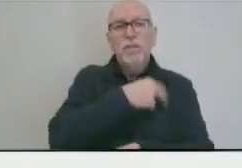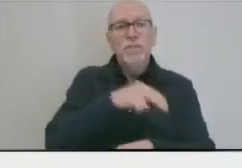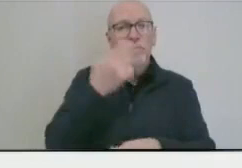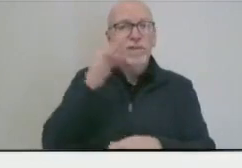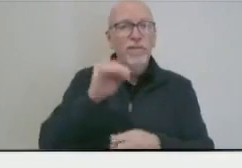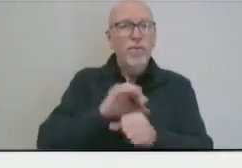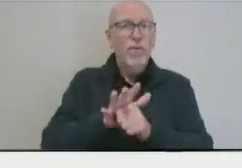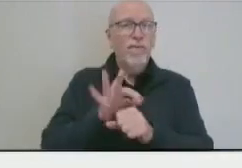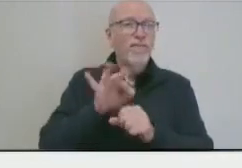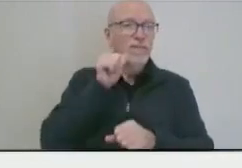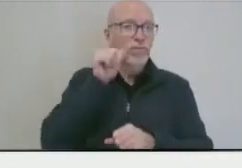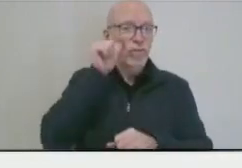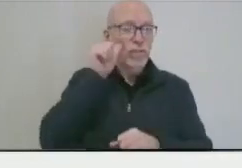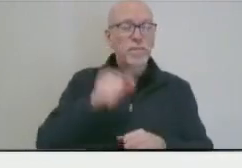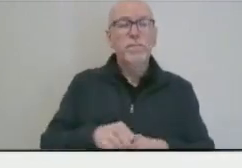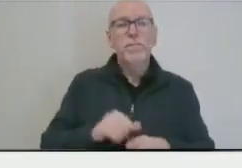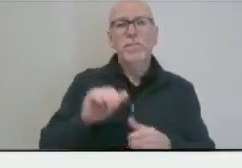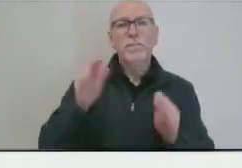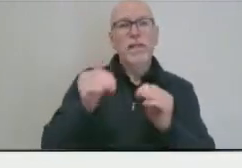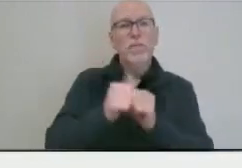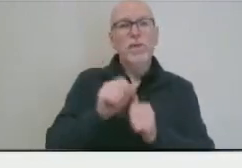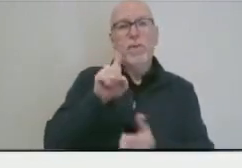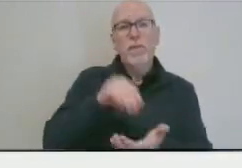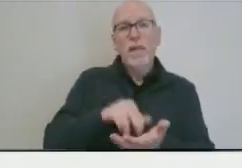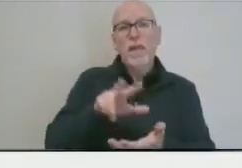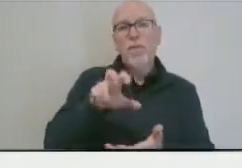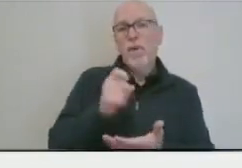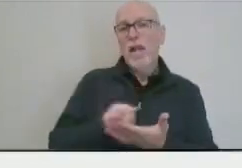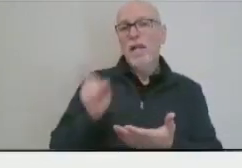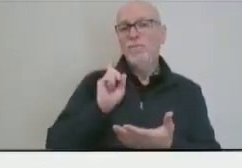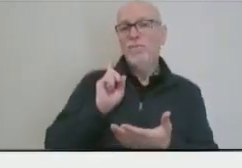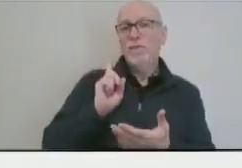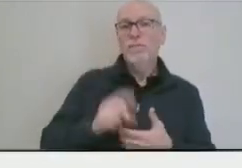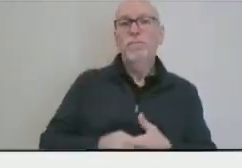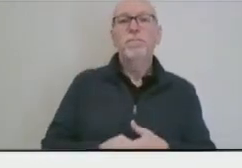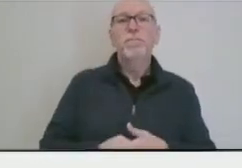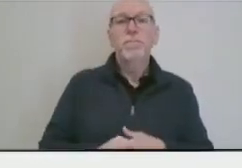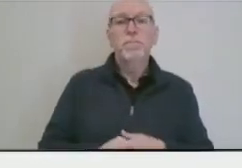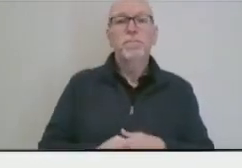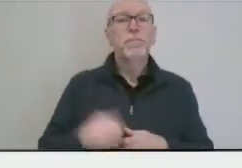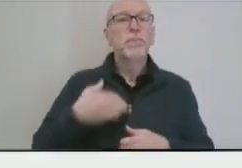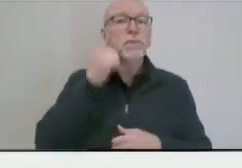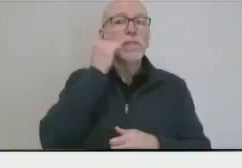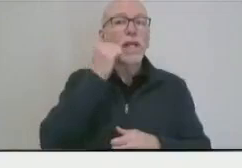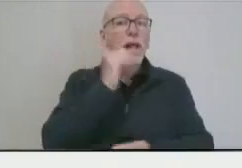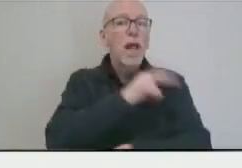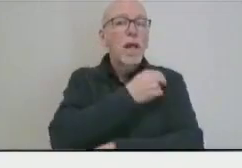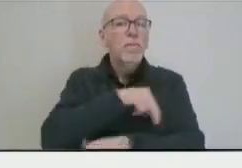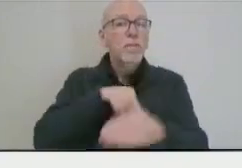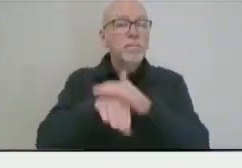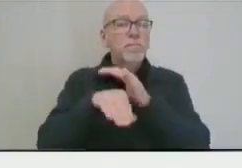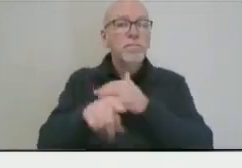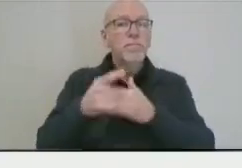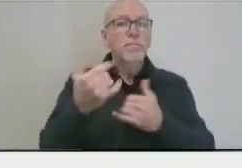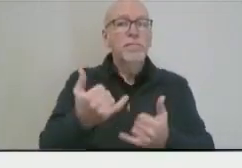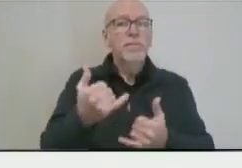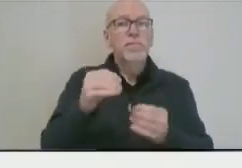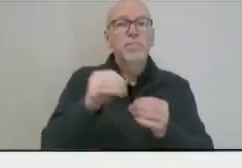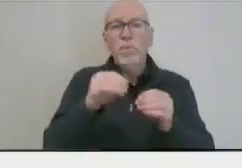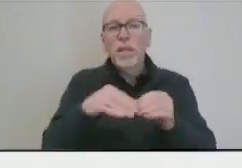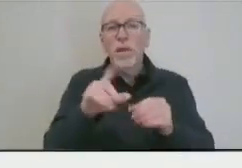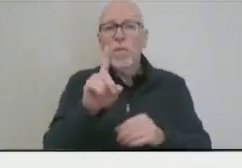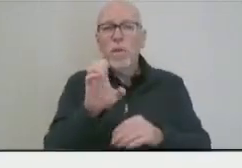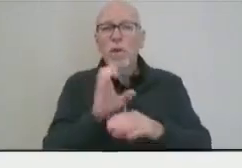as of yesterday, down from 1,300 last week. Our daily hospital admissions for COVID are just over 100, which